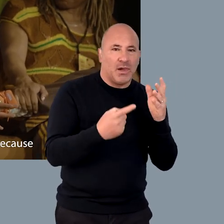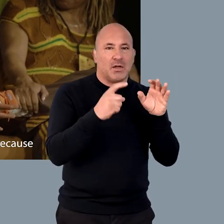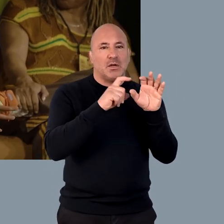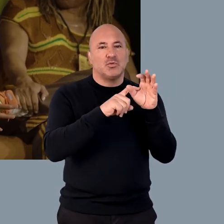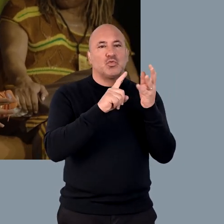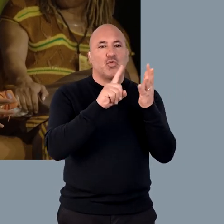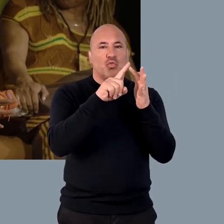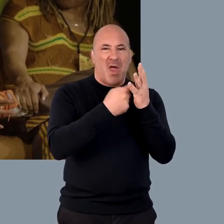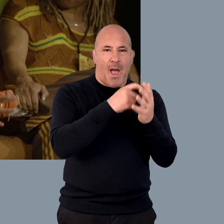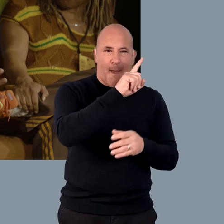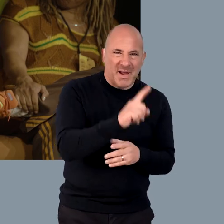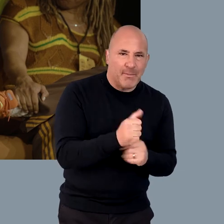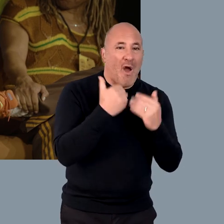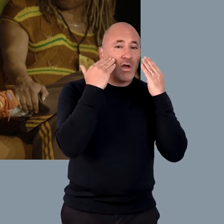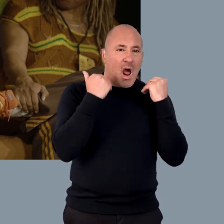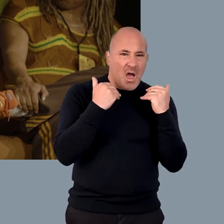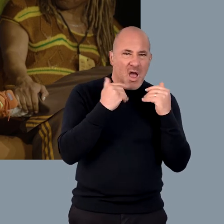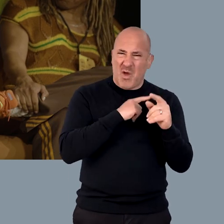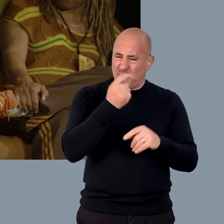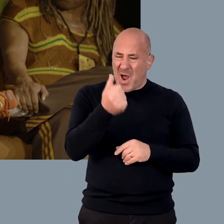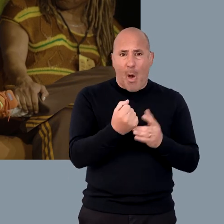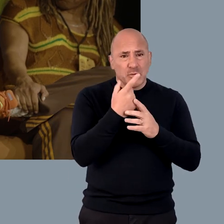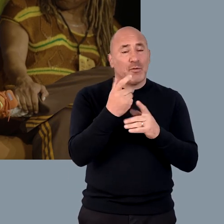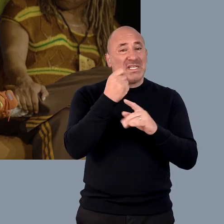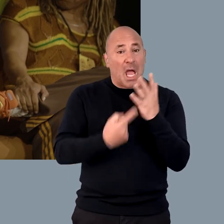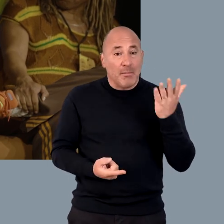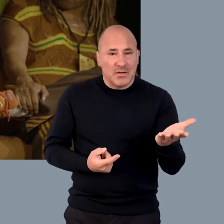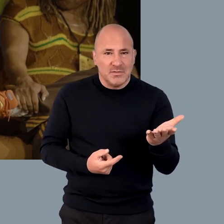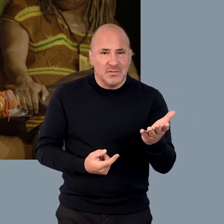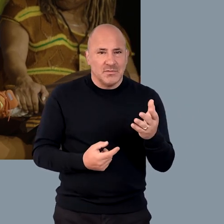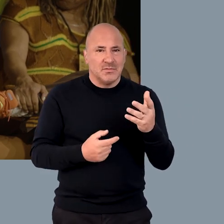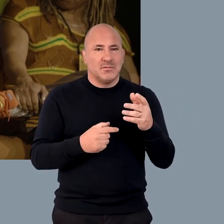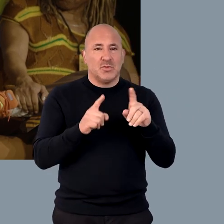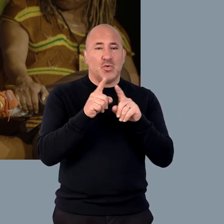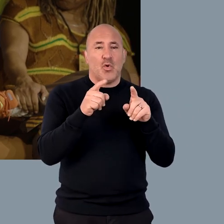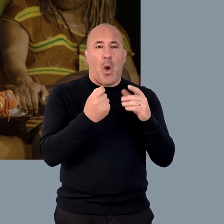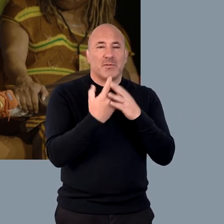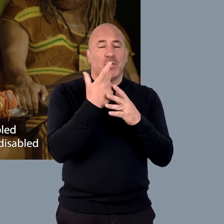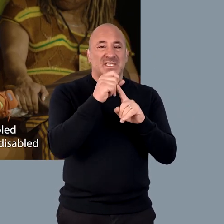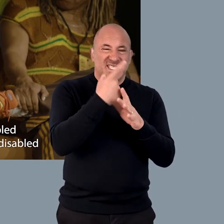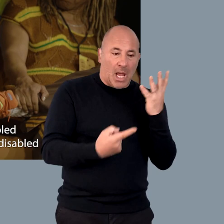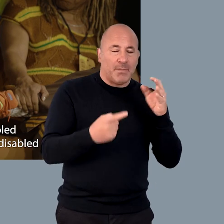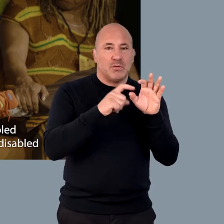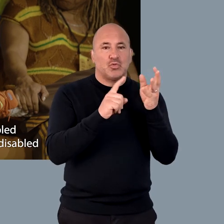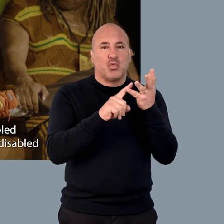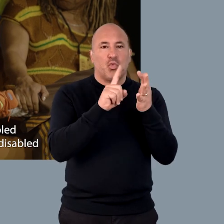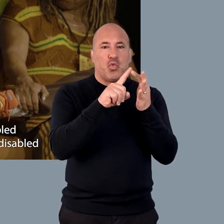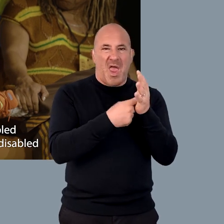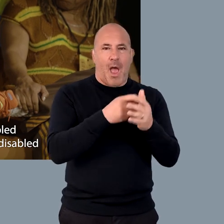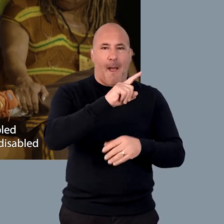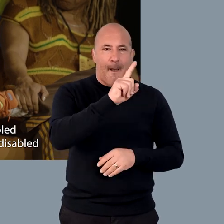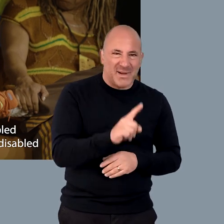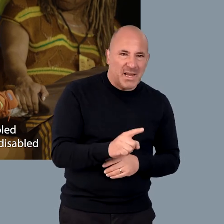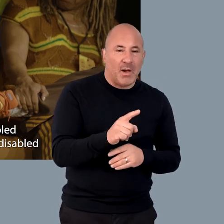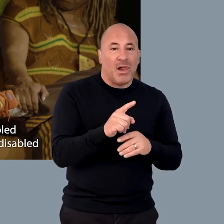because there are not many opportunities for disabled people There are also less opportunities